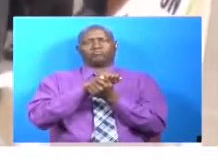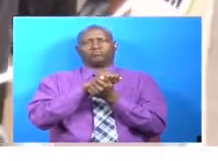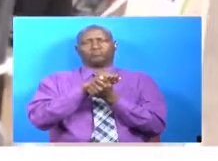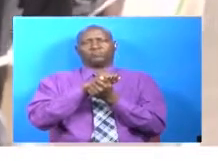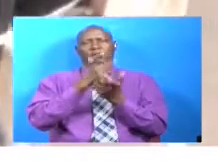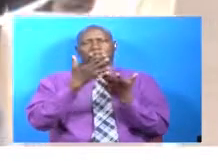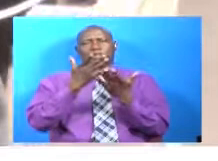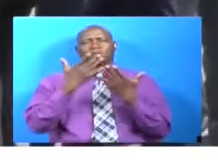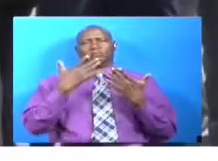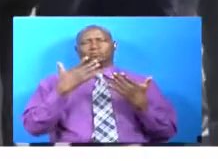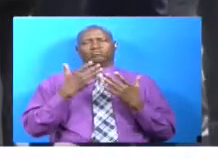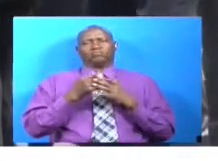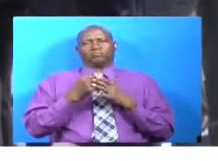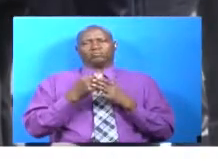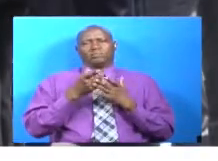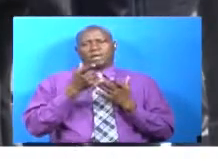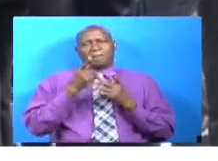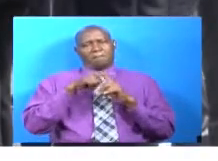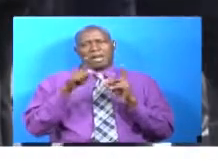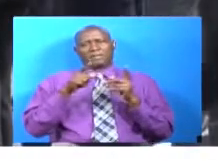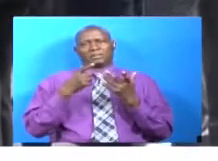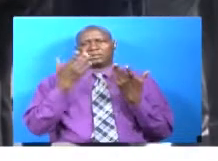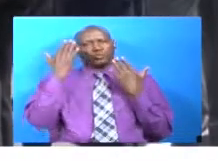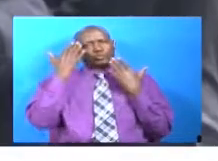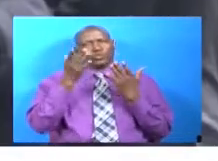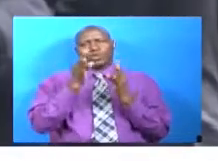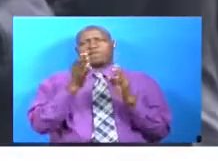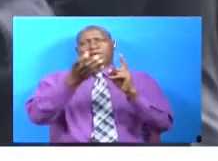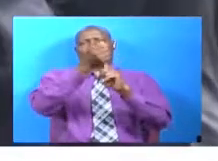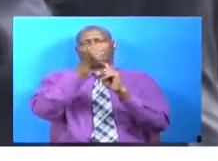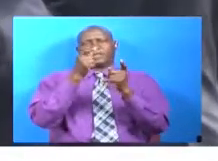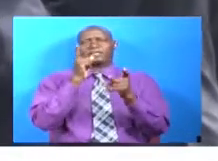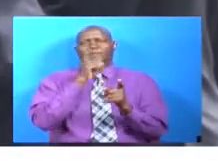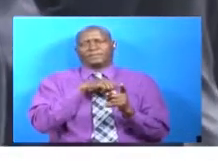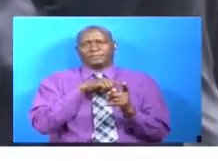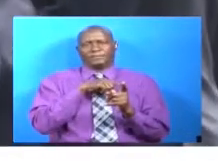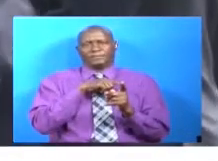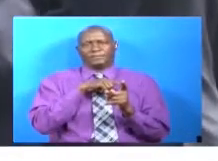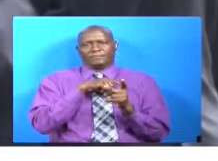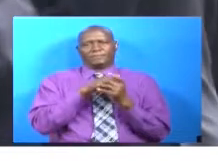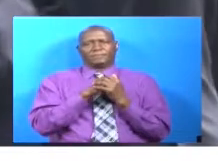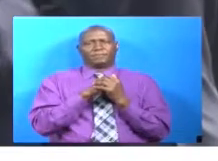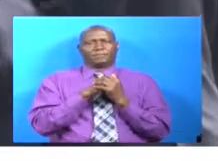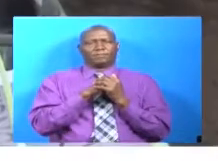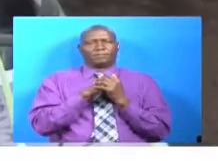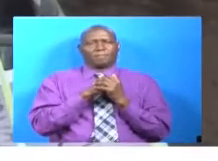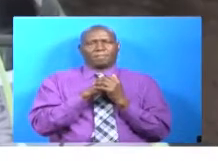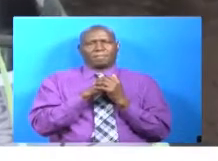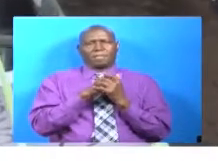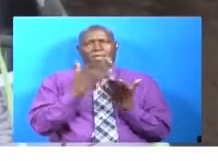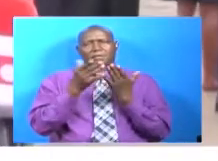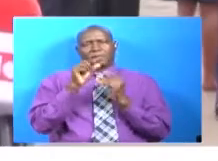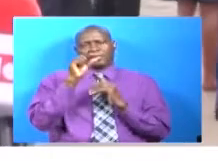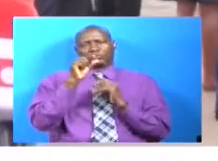still in doubt on whether he achieved this during a reign some have described as having little judicial activism and a rather little action